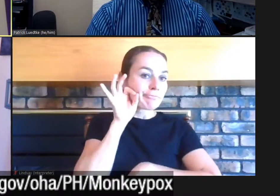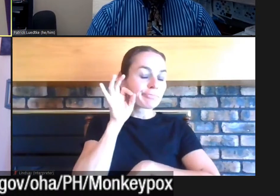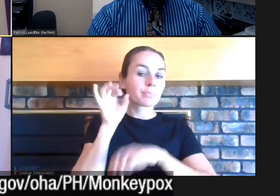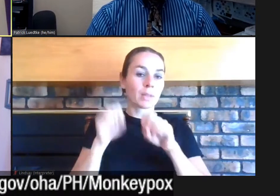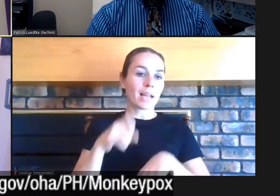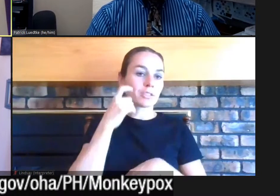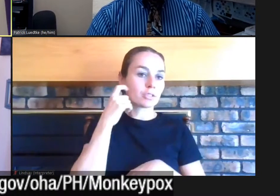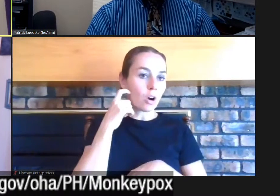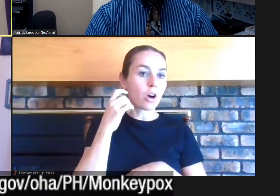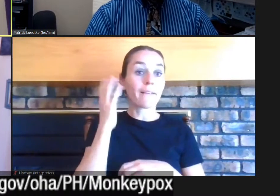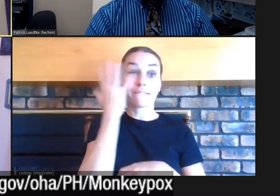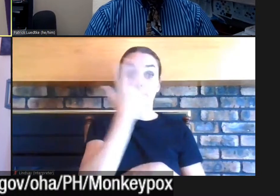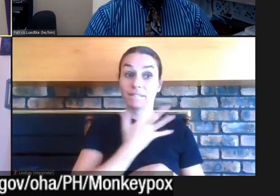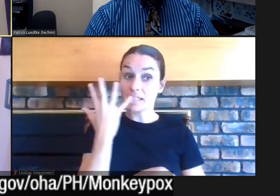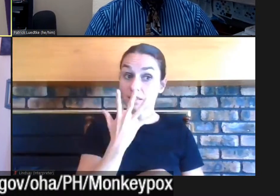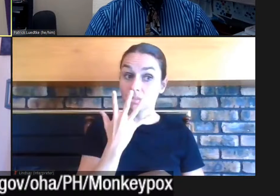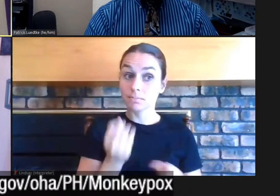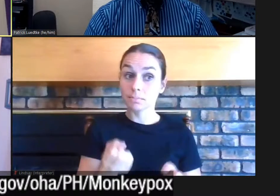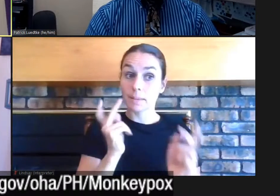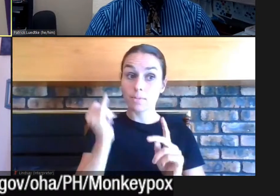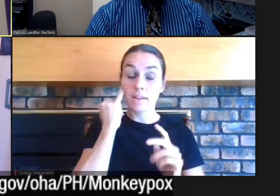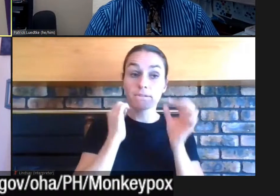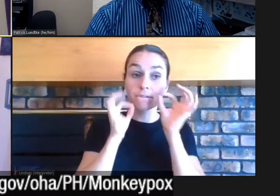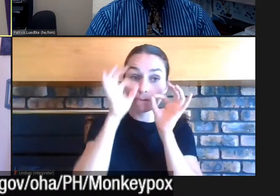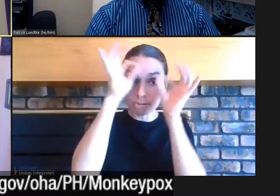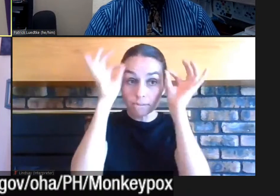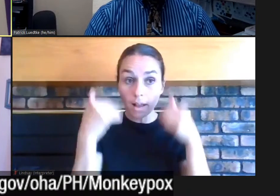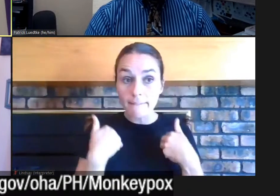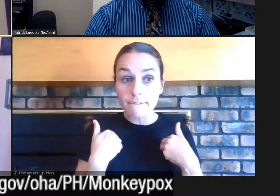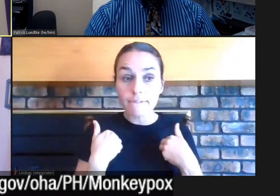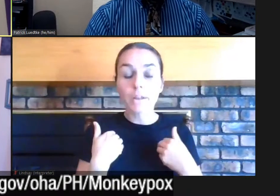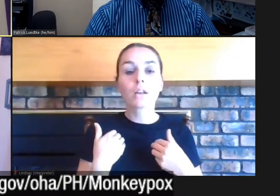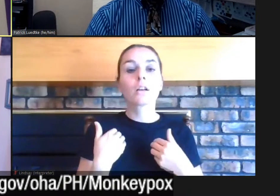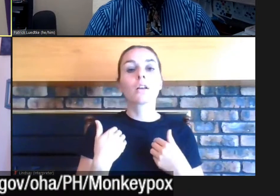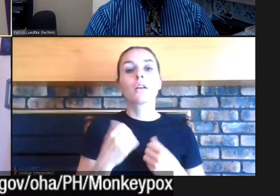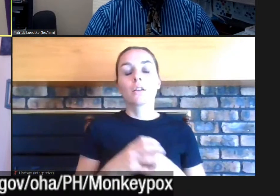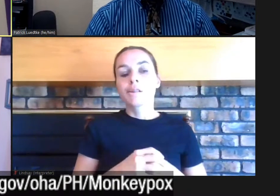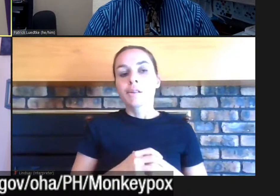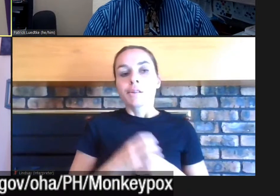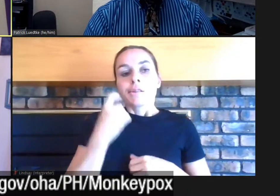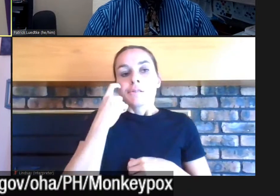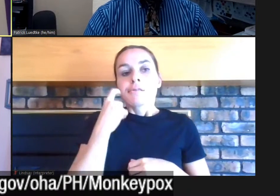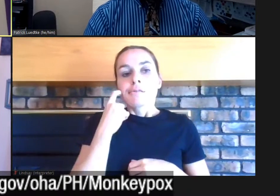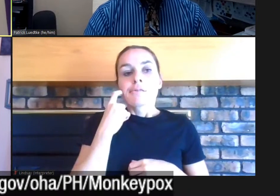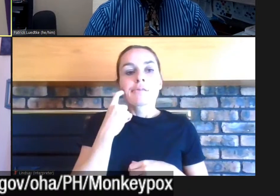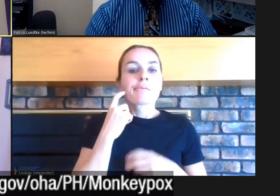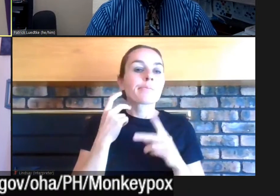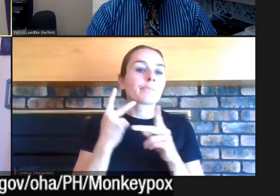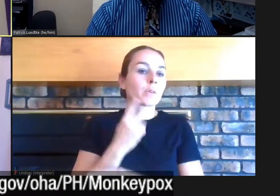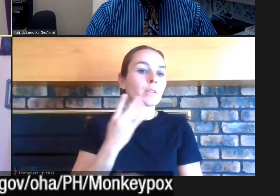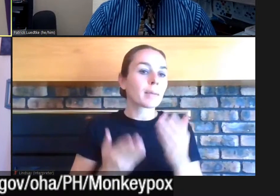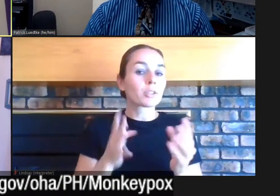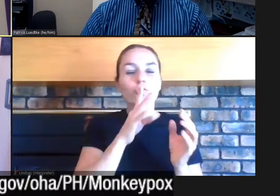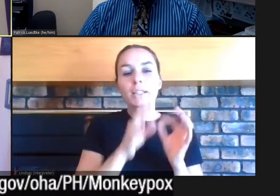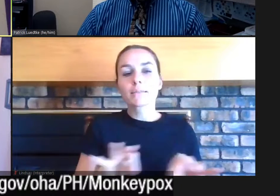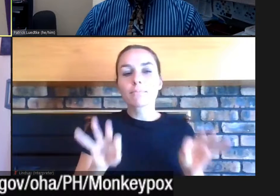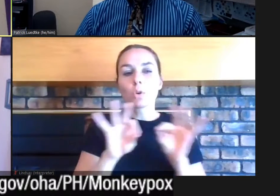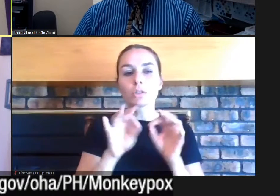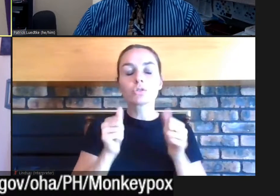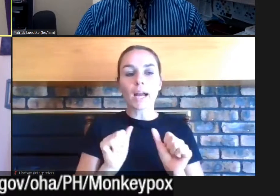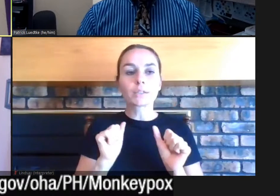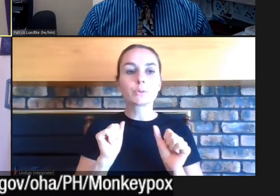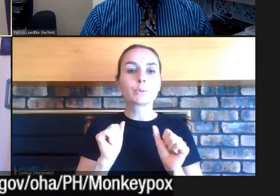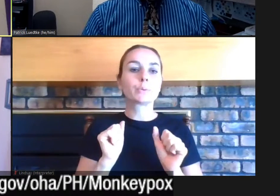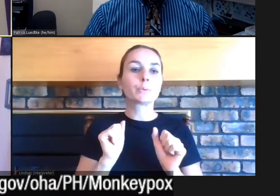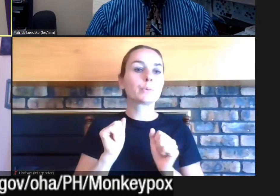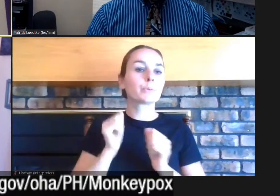on the face for many individuals, the scarring would cause more symptoms. So paying special attention to trying to keep those